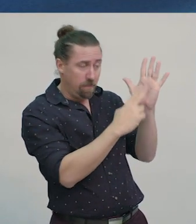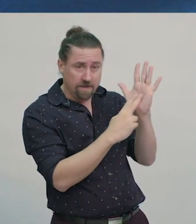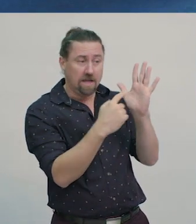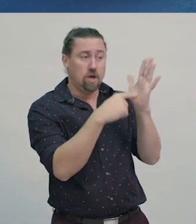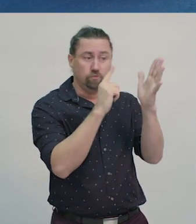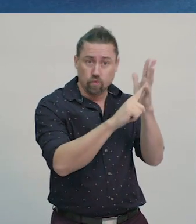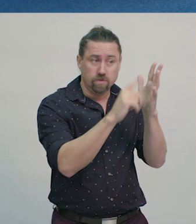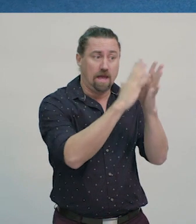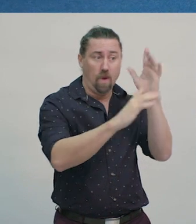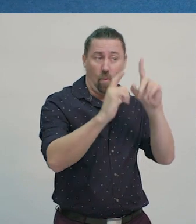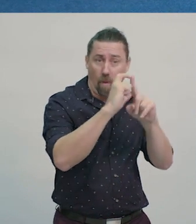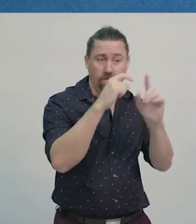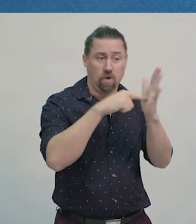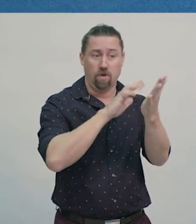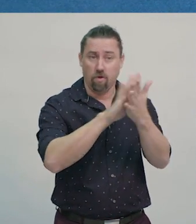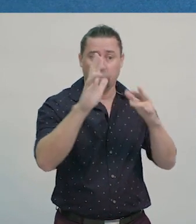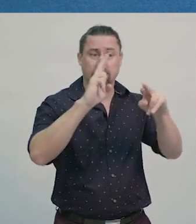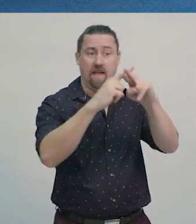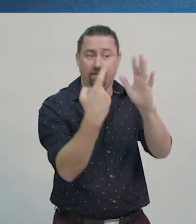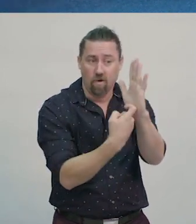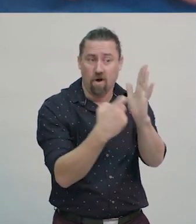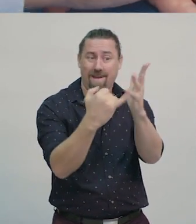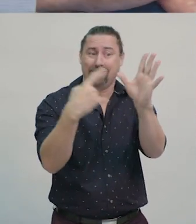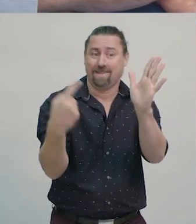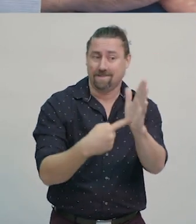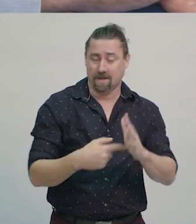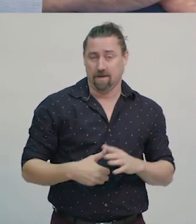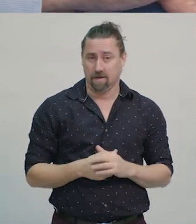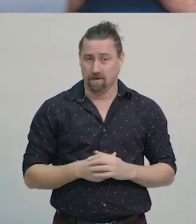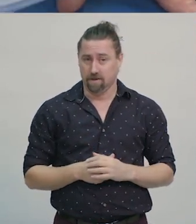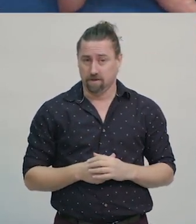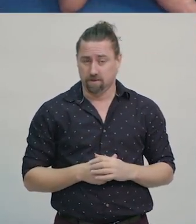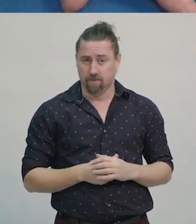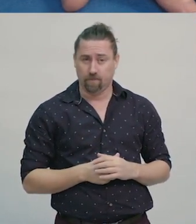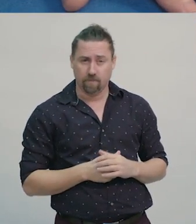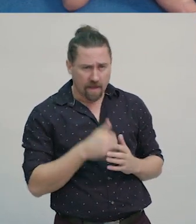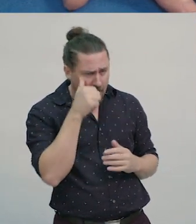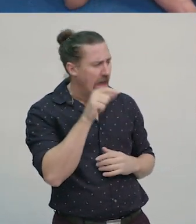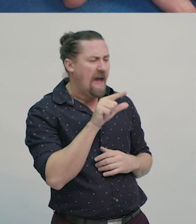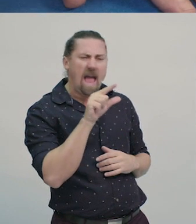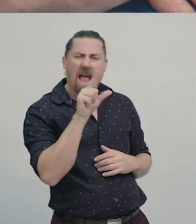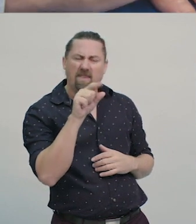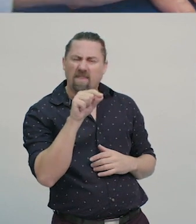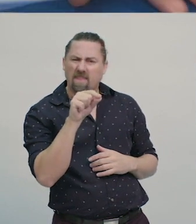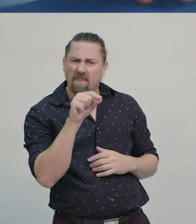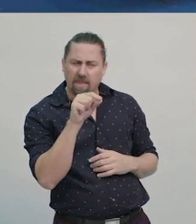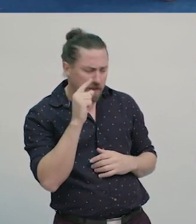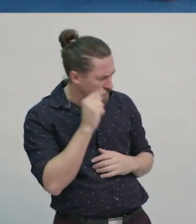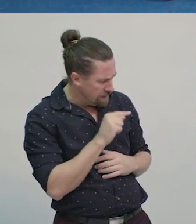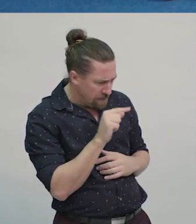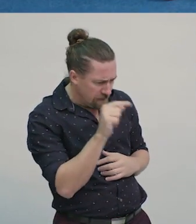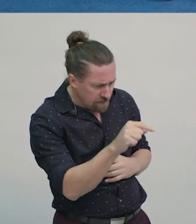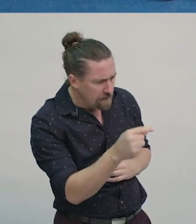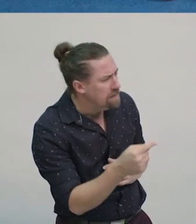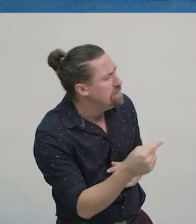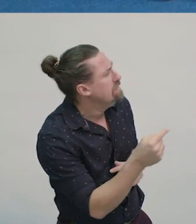Tuesday, Wednesday, Thursday, Friday, Saturday. I can see the date of the 11th, and when I follow the